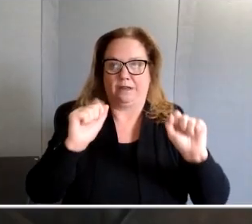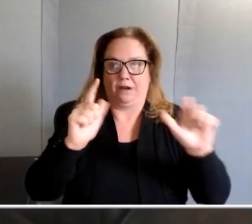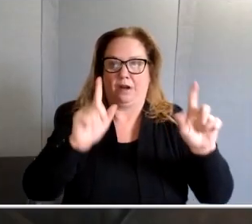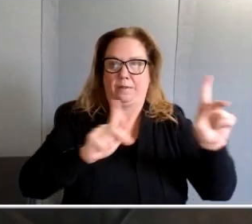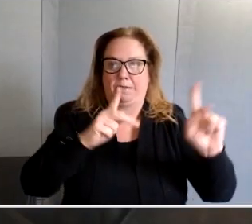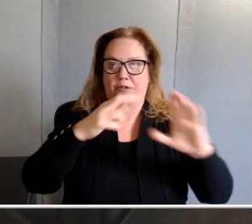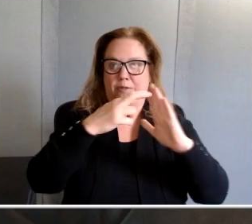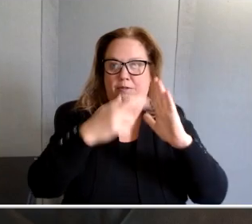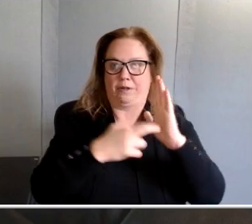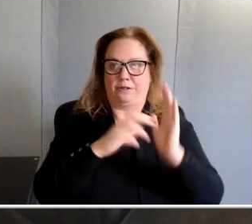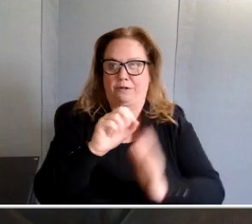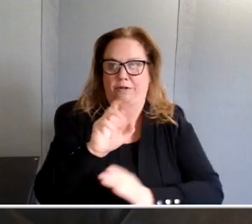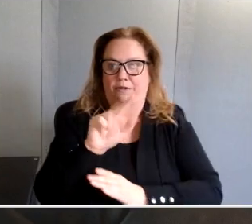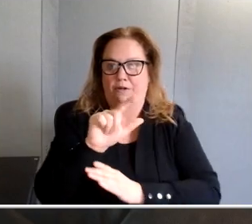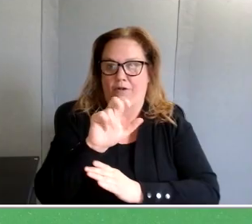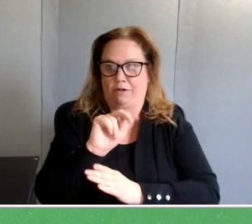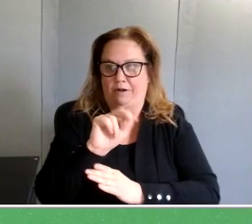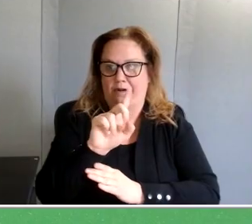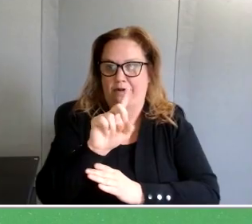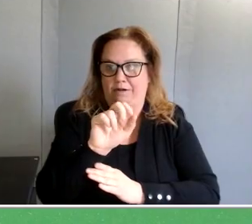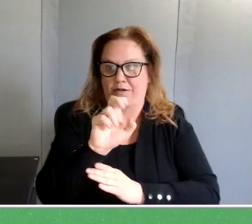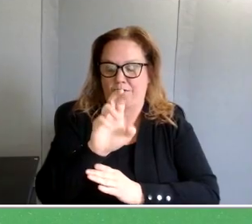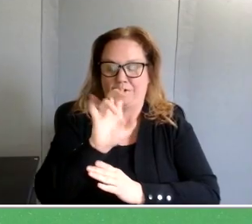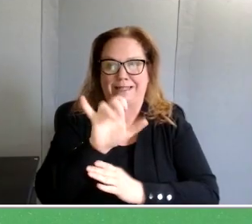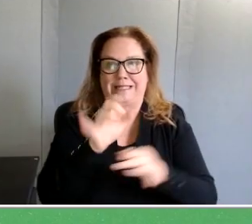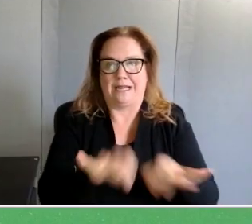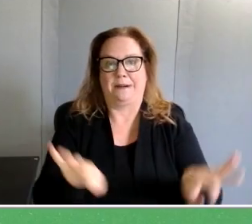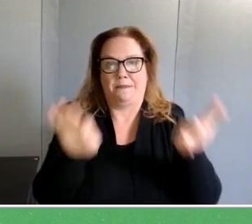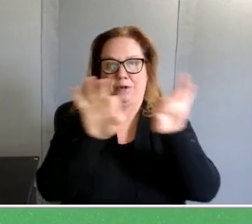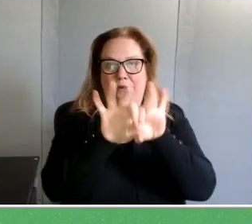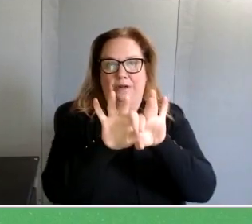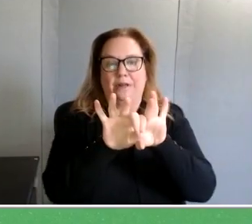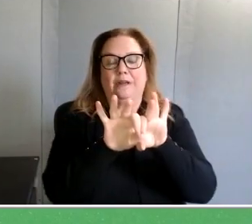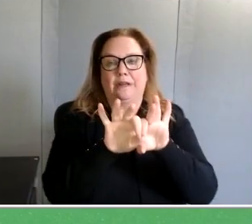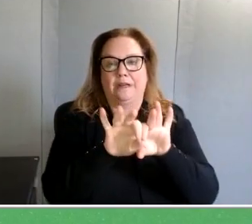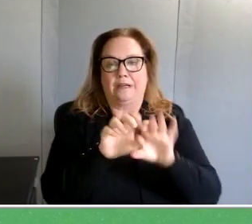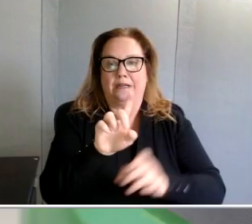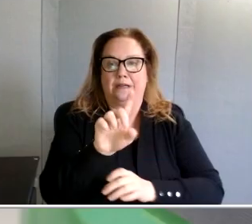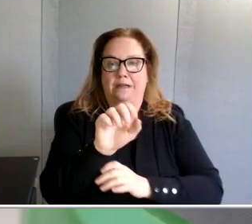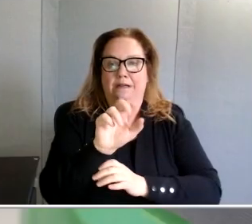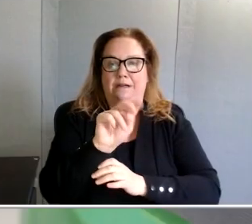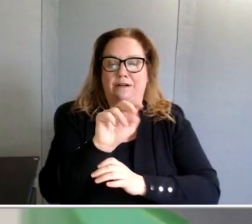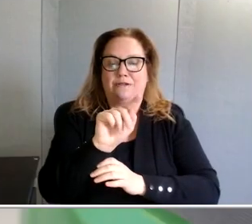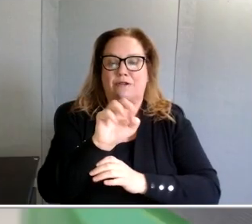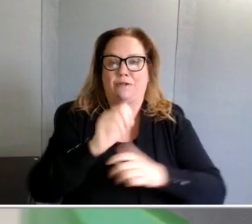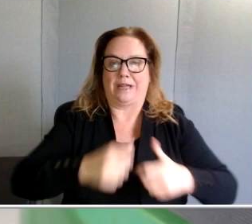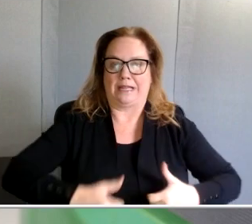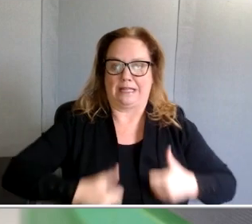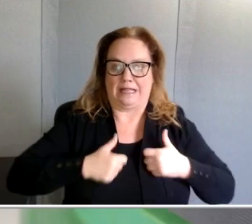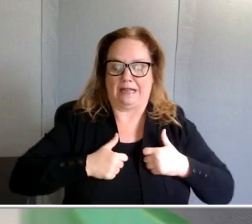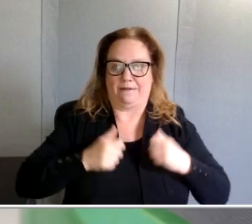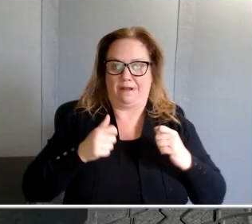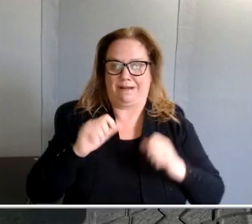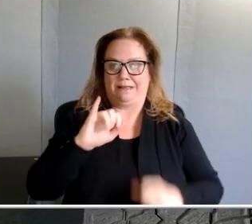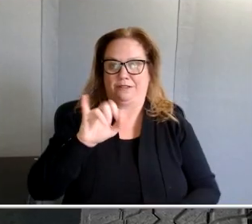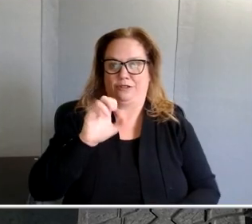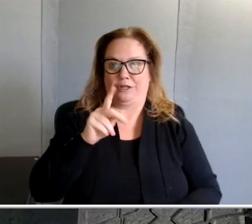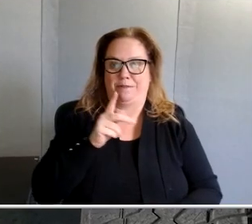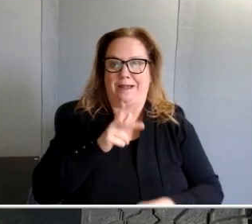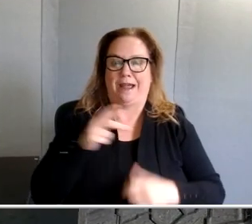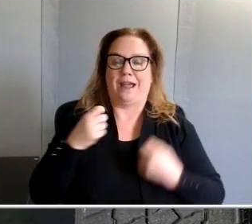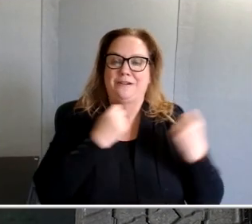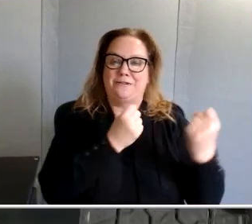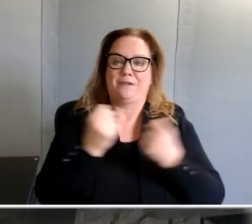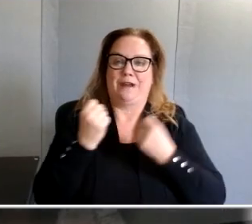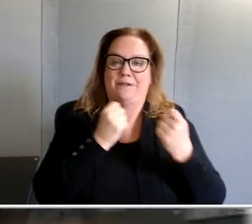organ donor. It's that important. So important, he's even put Donate Life messages on his Jeep. And now I drive around town as the